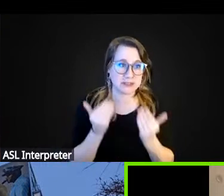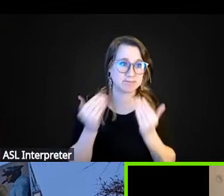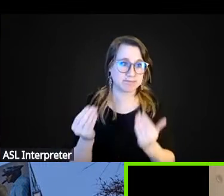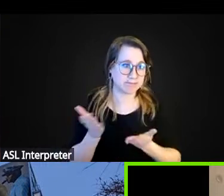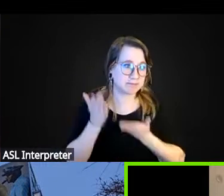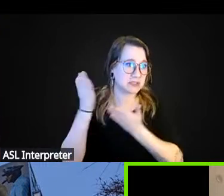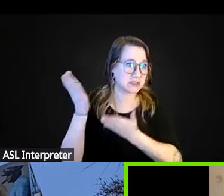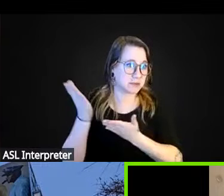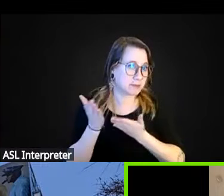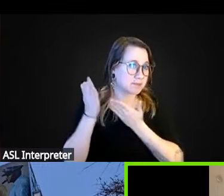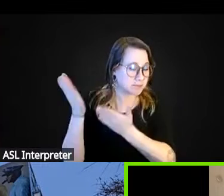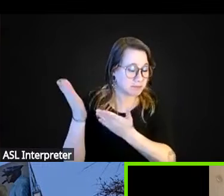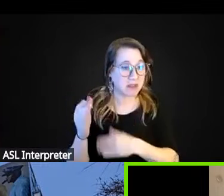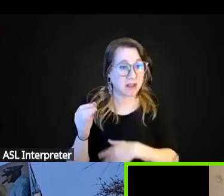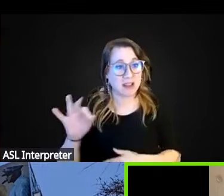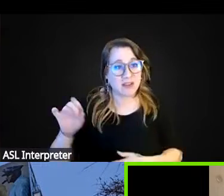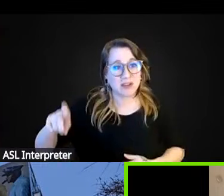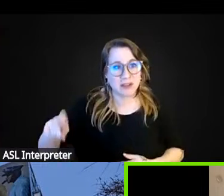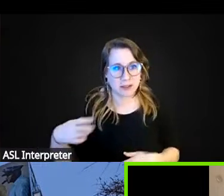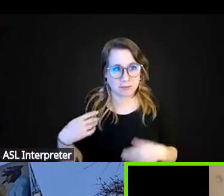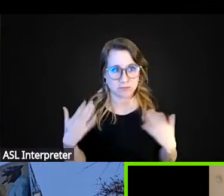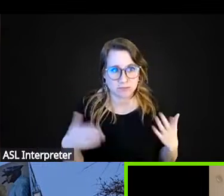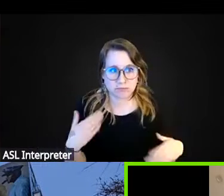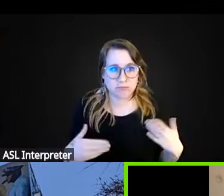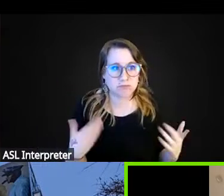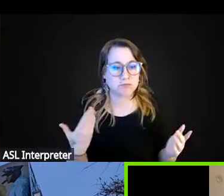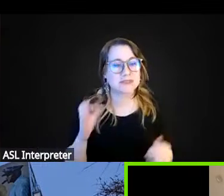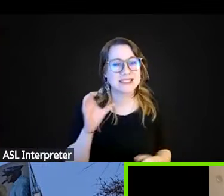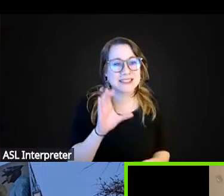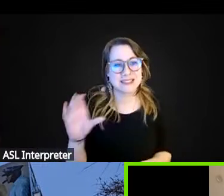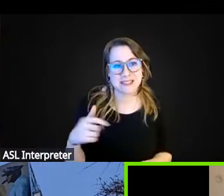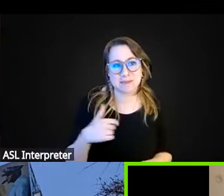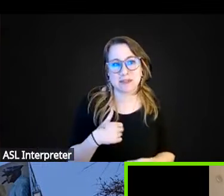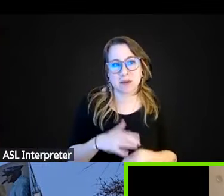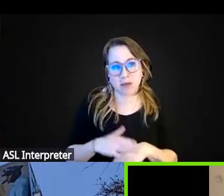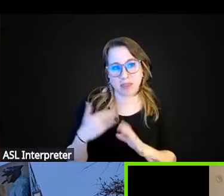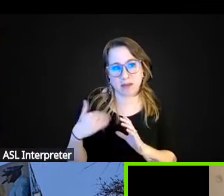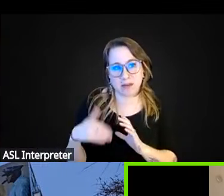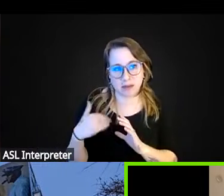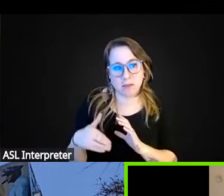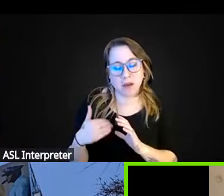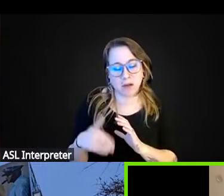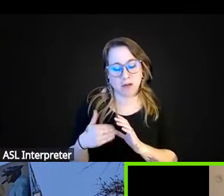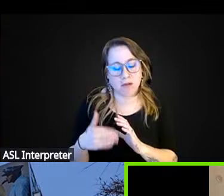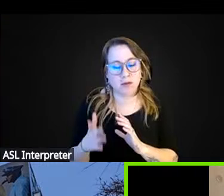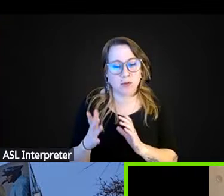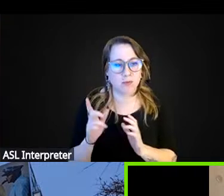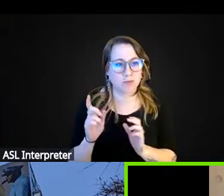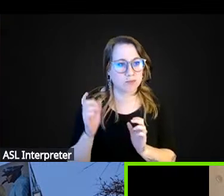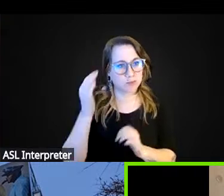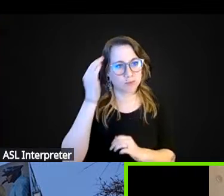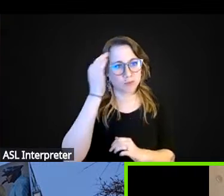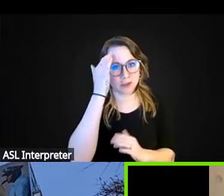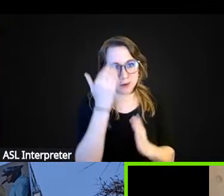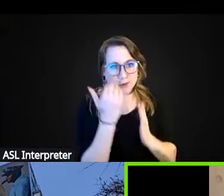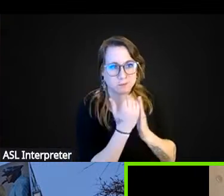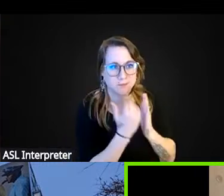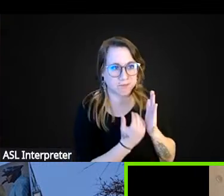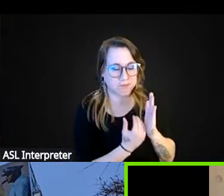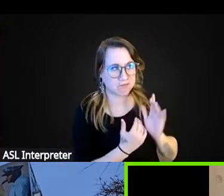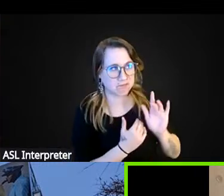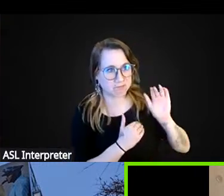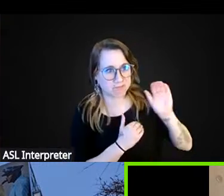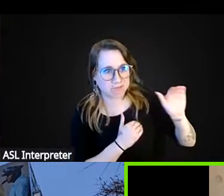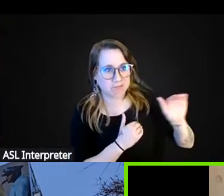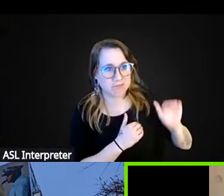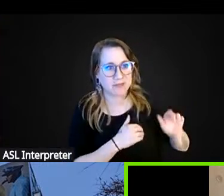And if you need to kind of elevate those, just CC me on those, just so that we could get the DPW